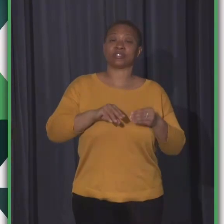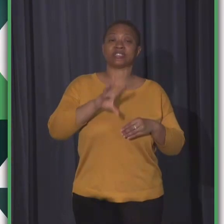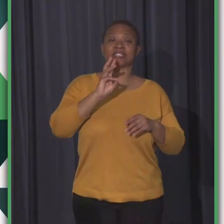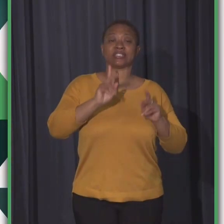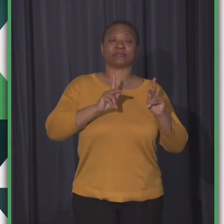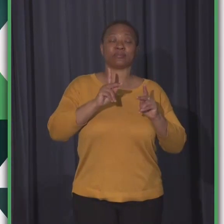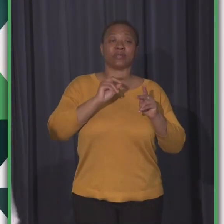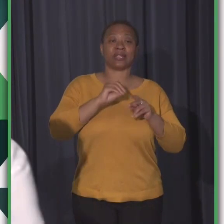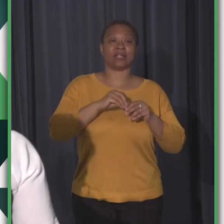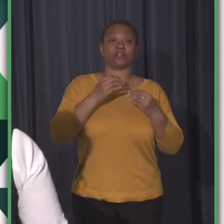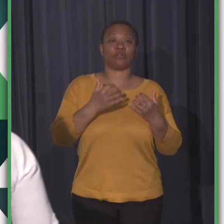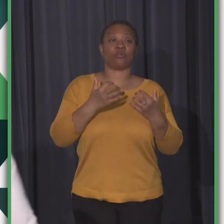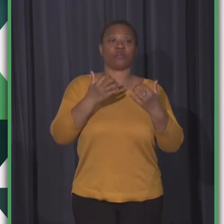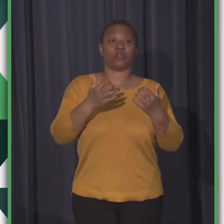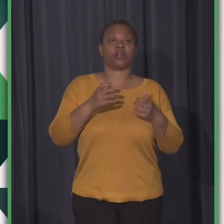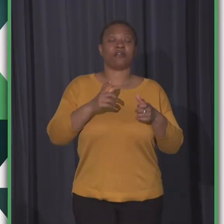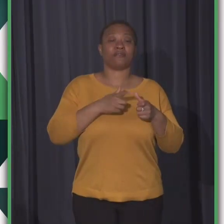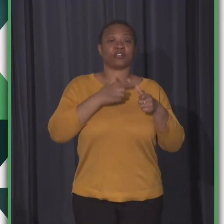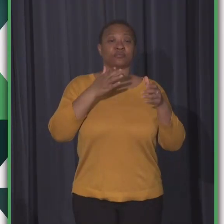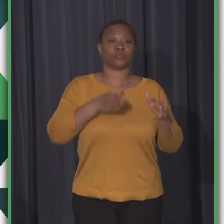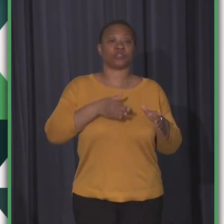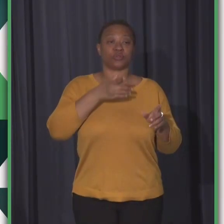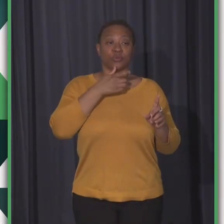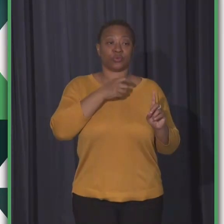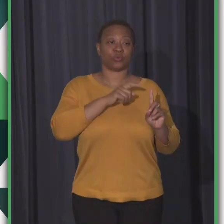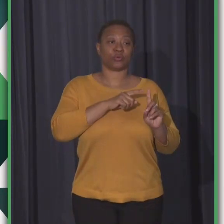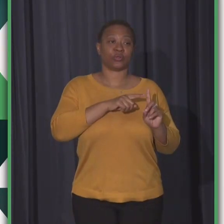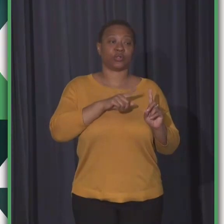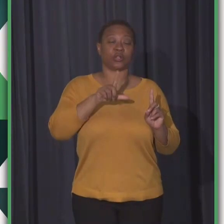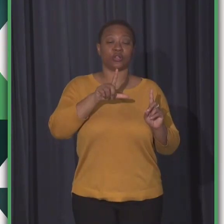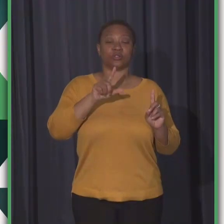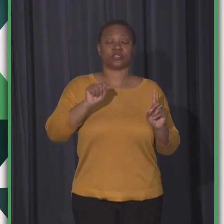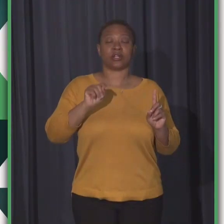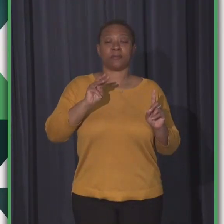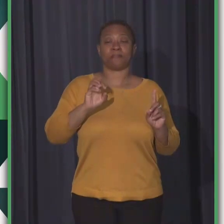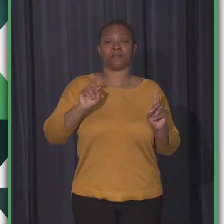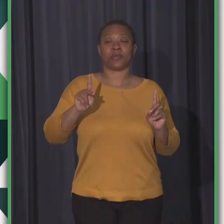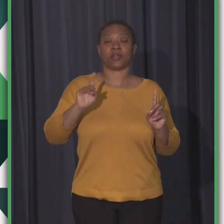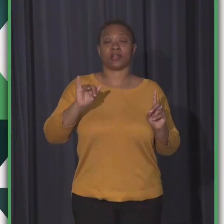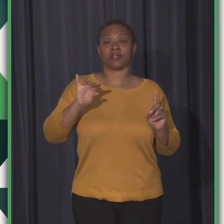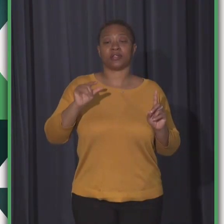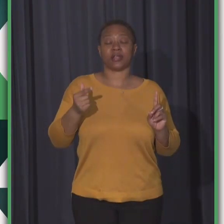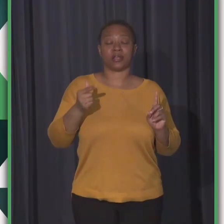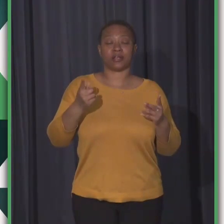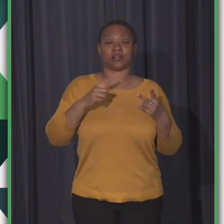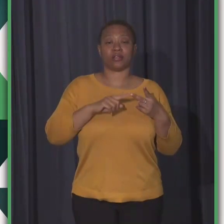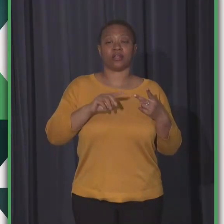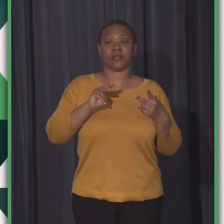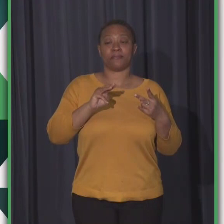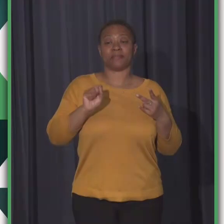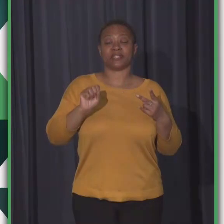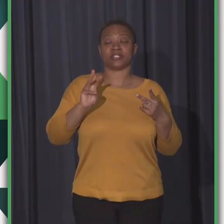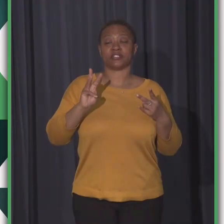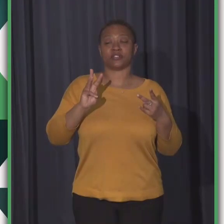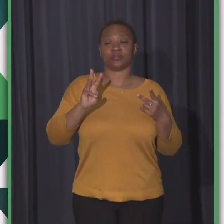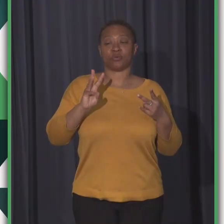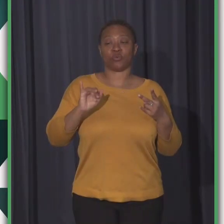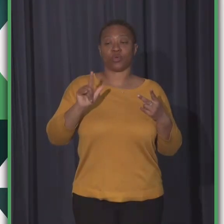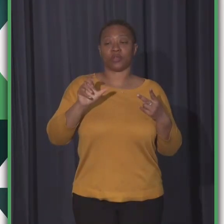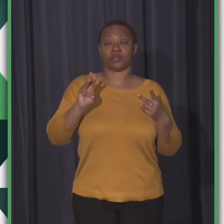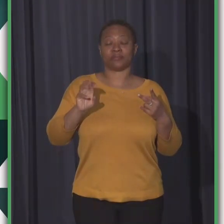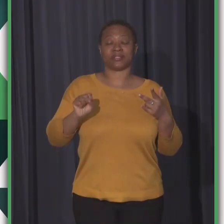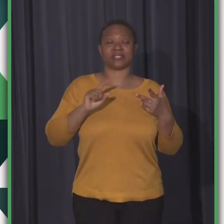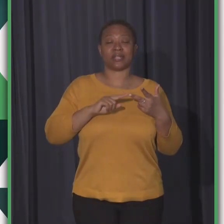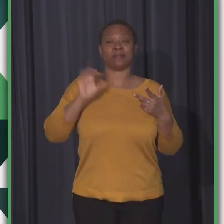in the audience. Our first speaker will be Lieutenant Mark Young, Ms. Williams, Minister Eric